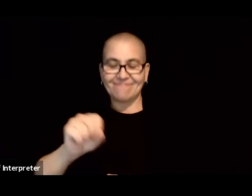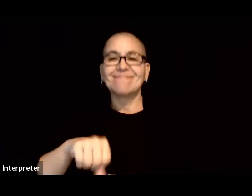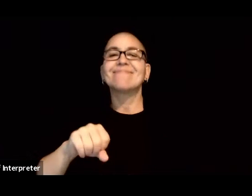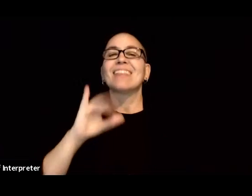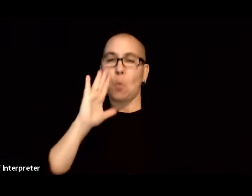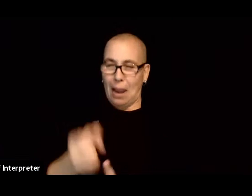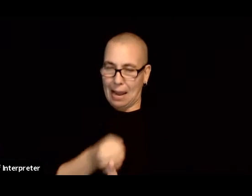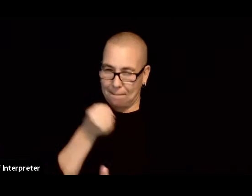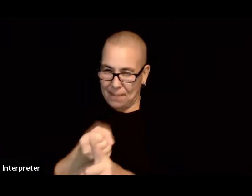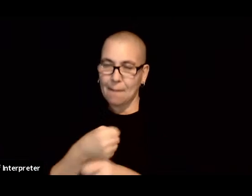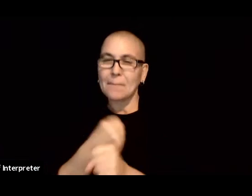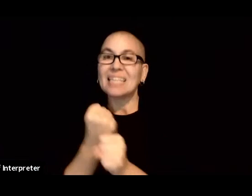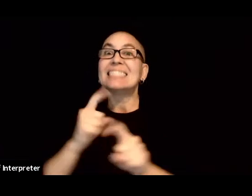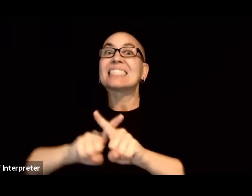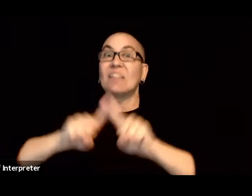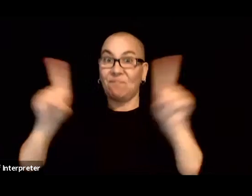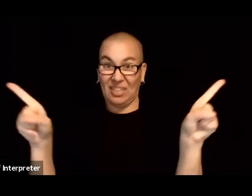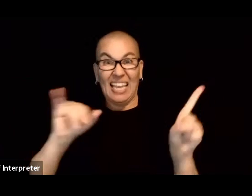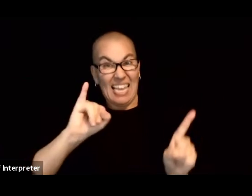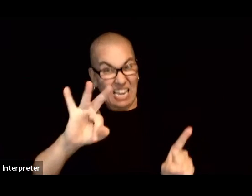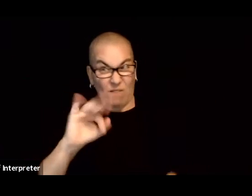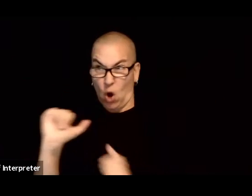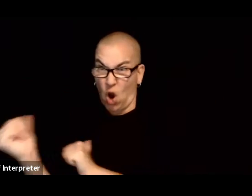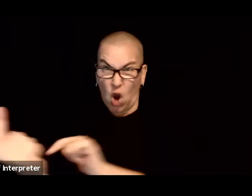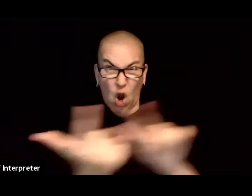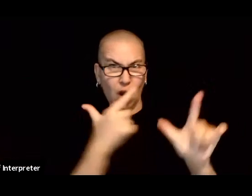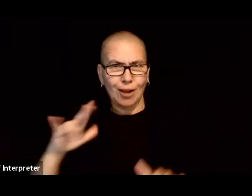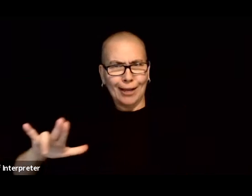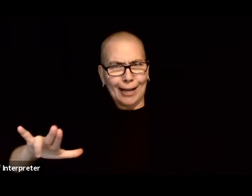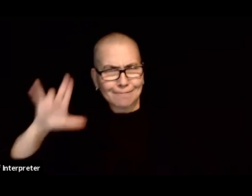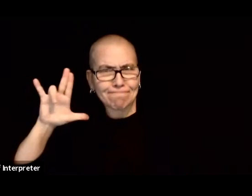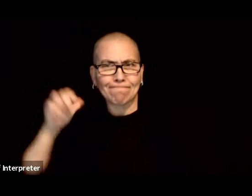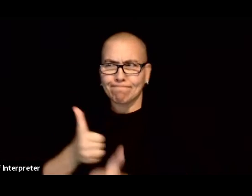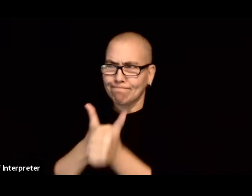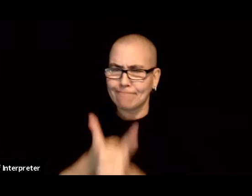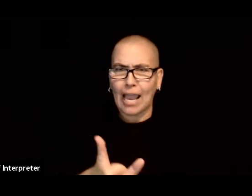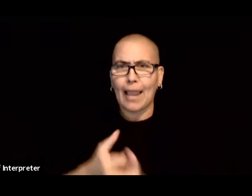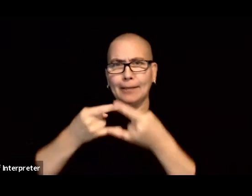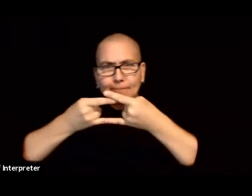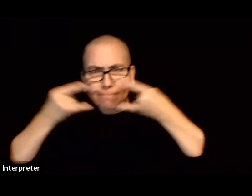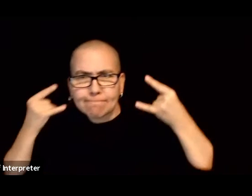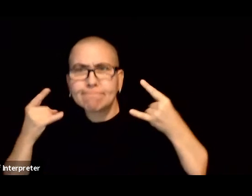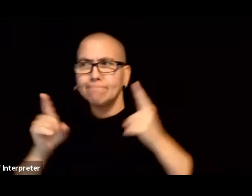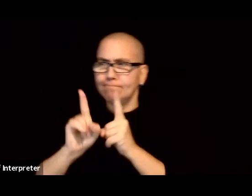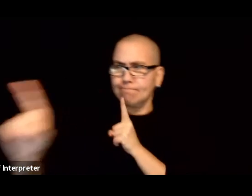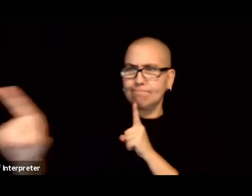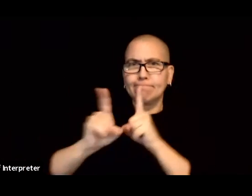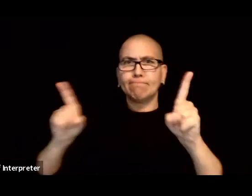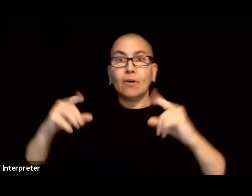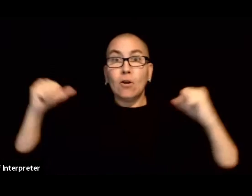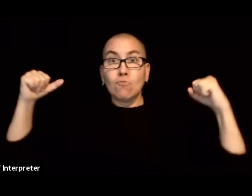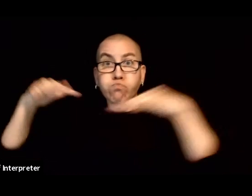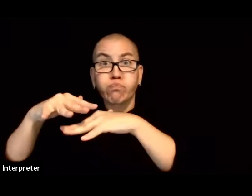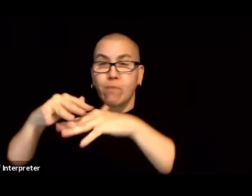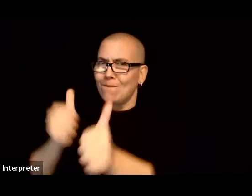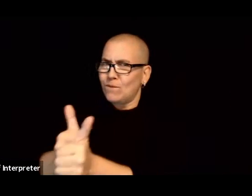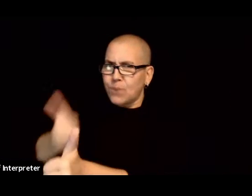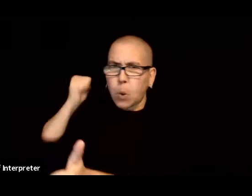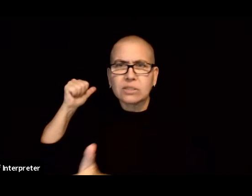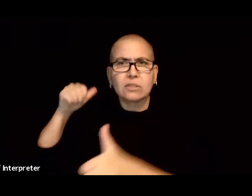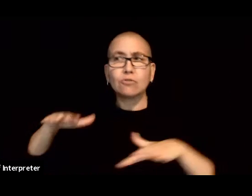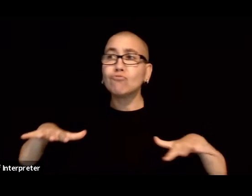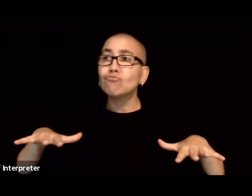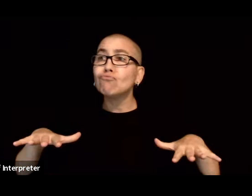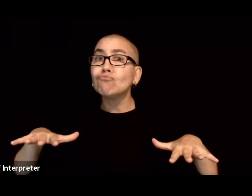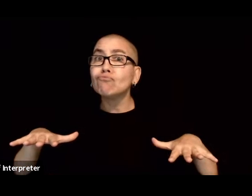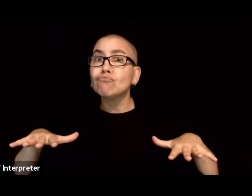the same page with masking and social distancing, I think that would really go a long way, making a big